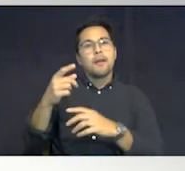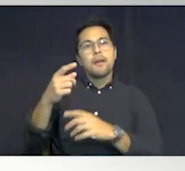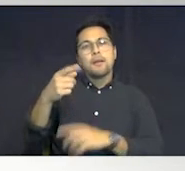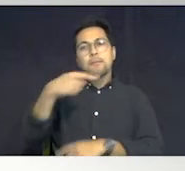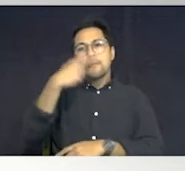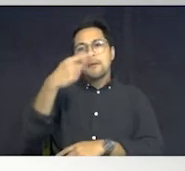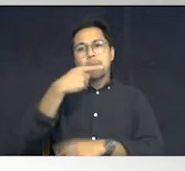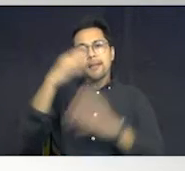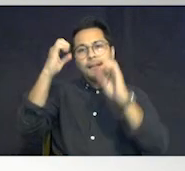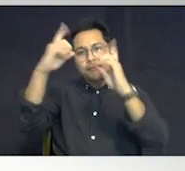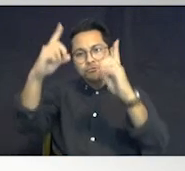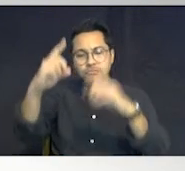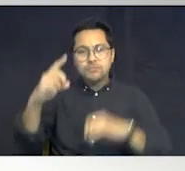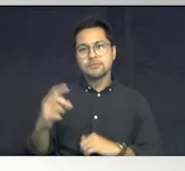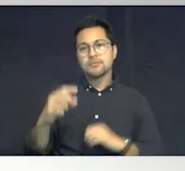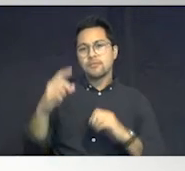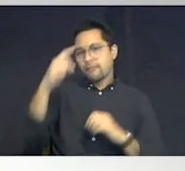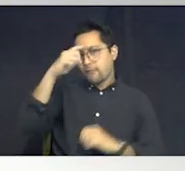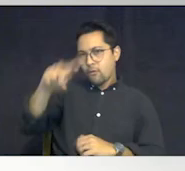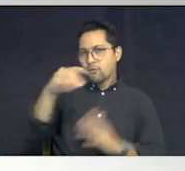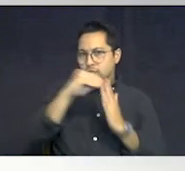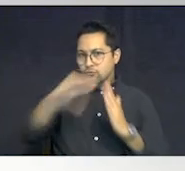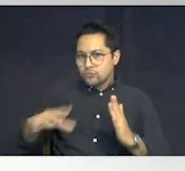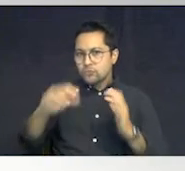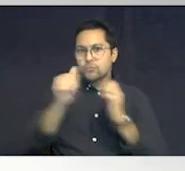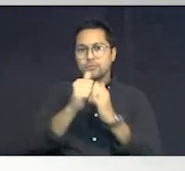decision-making of a student with a disability.